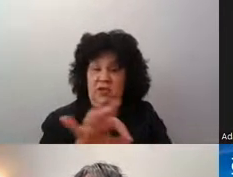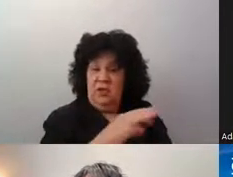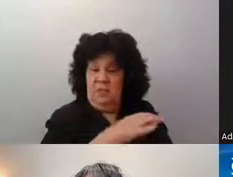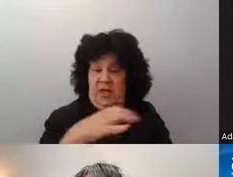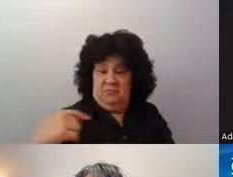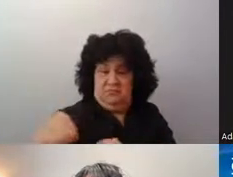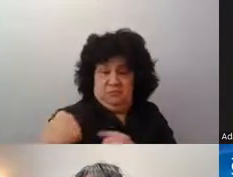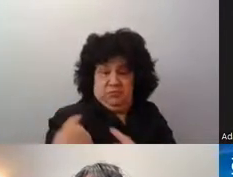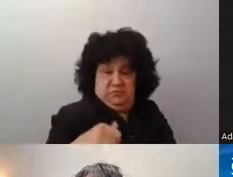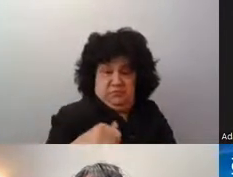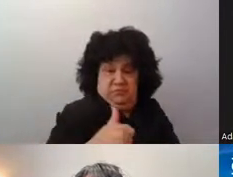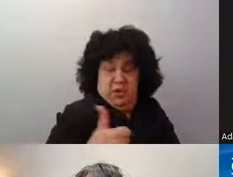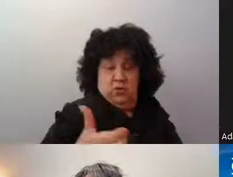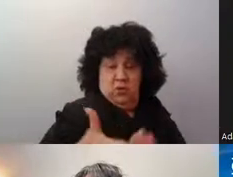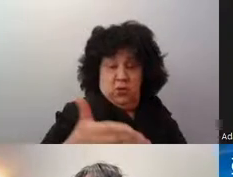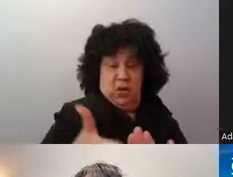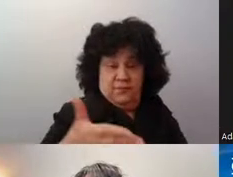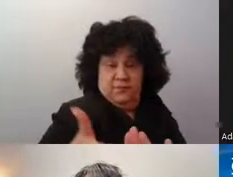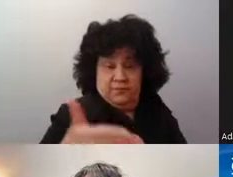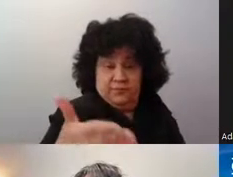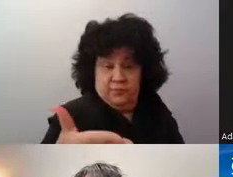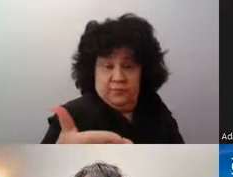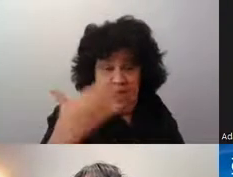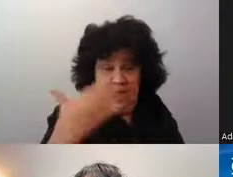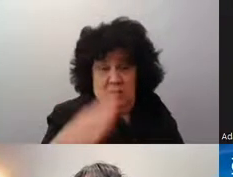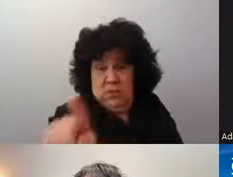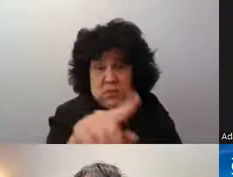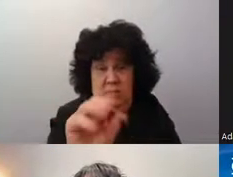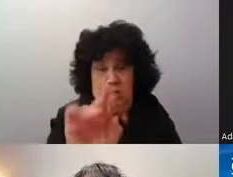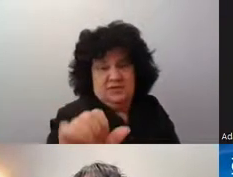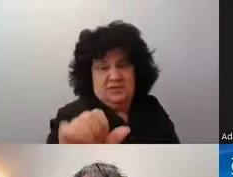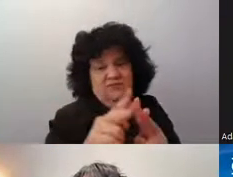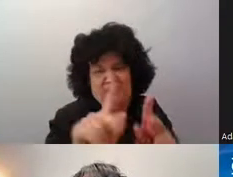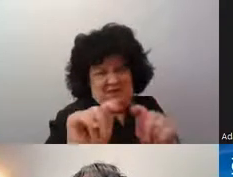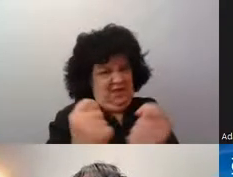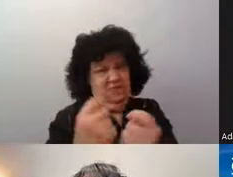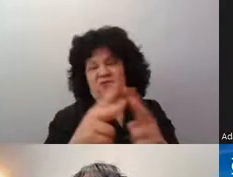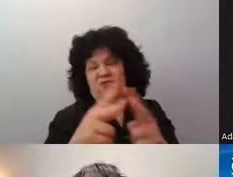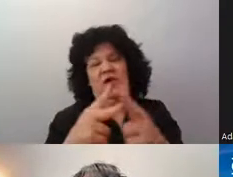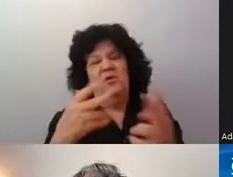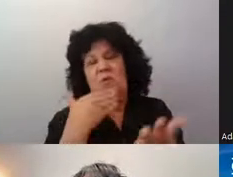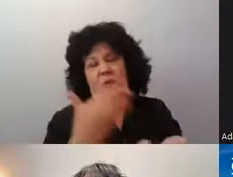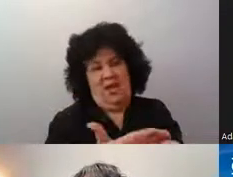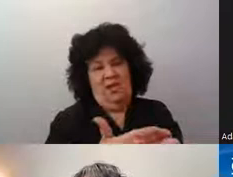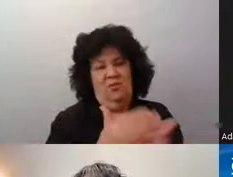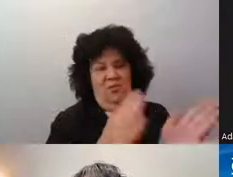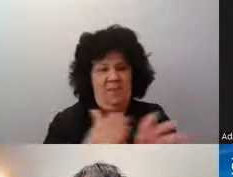Boris and the team here is very well prepared to handle your own meetings like this one and